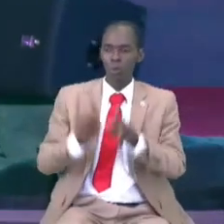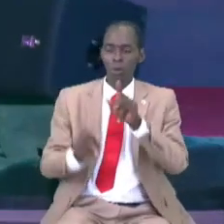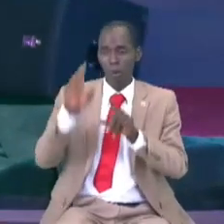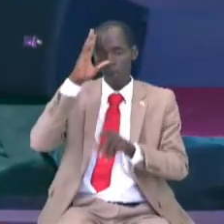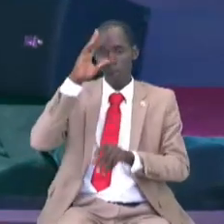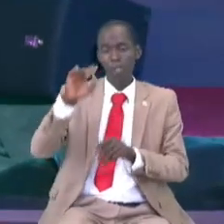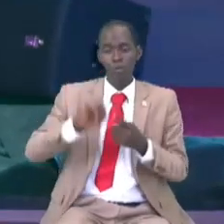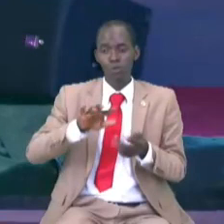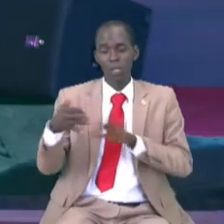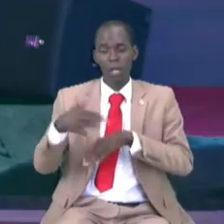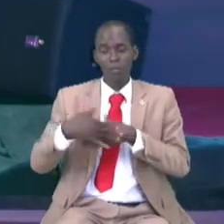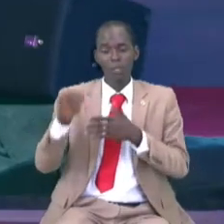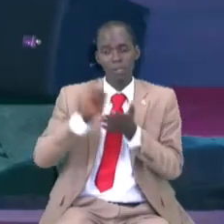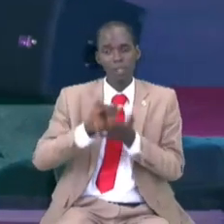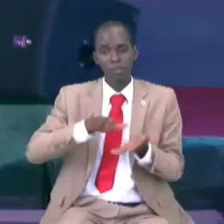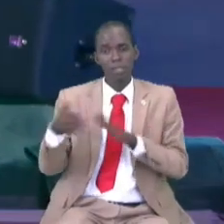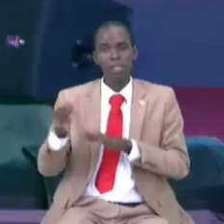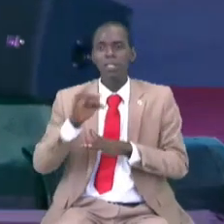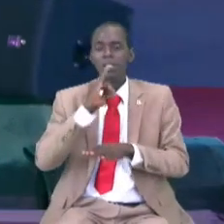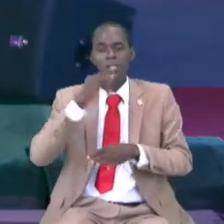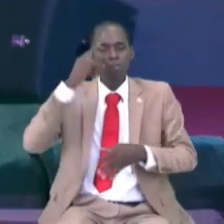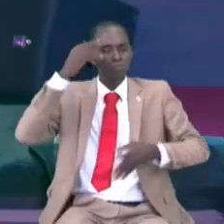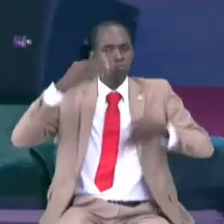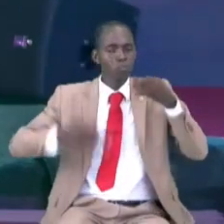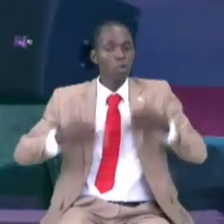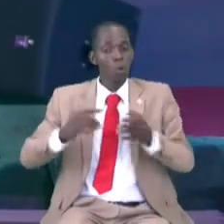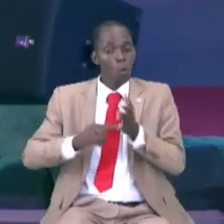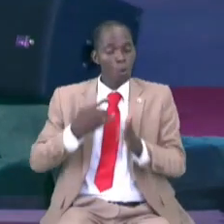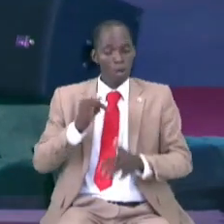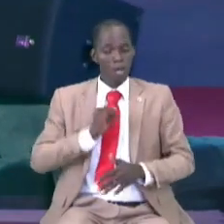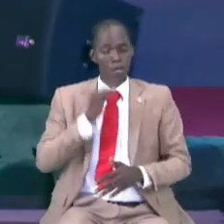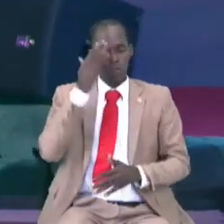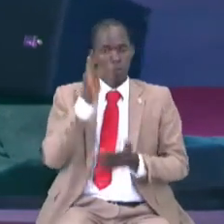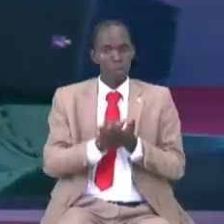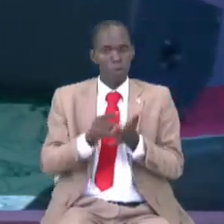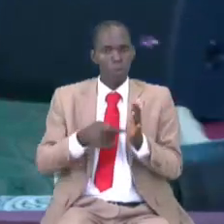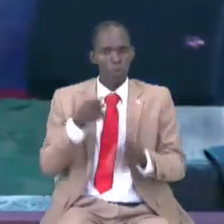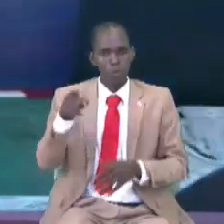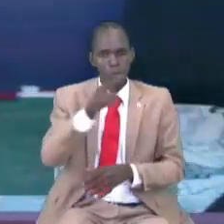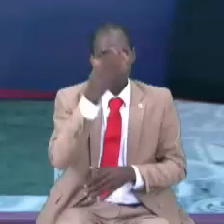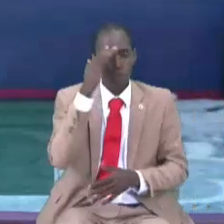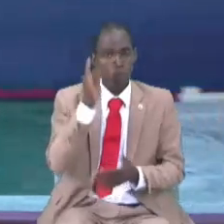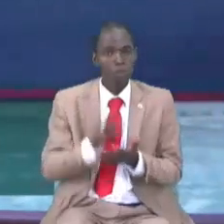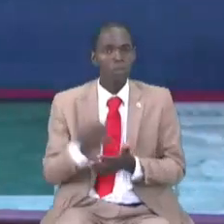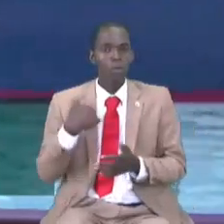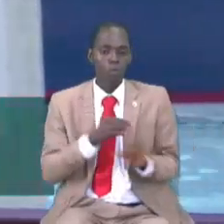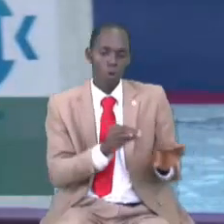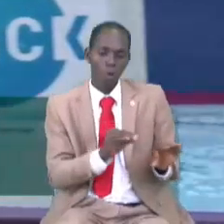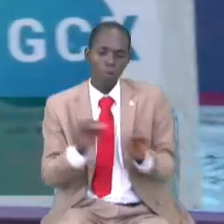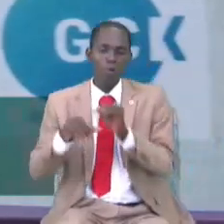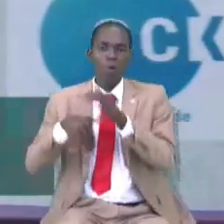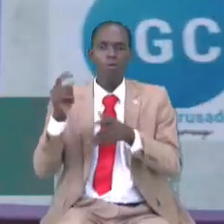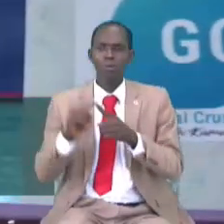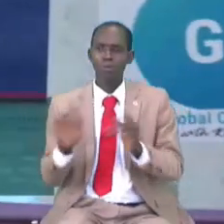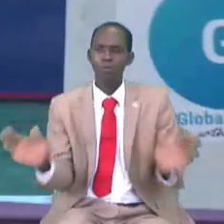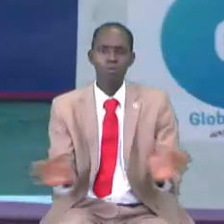that, once you know that, we go out to persuade men. Now, if you are talking about fire and